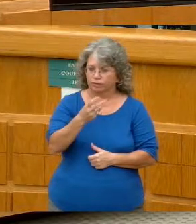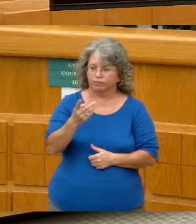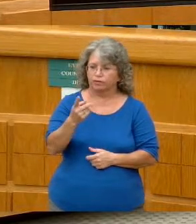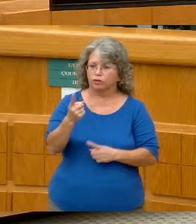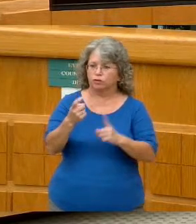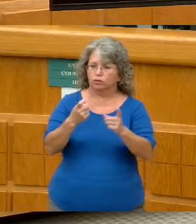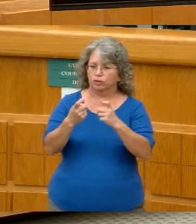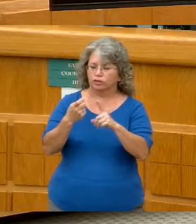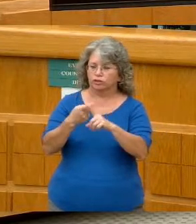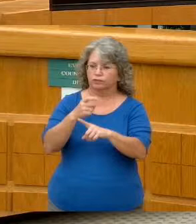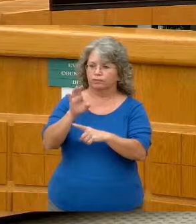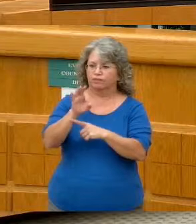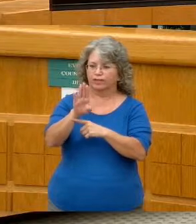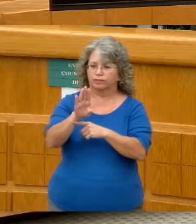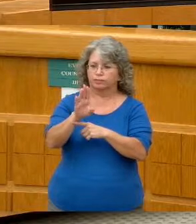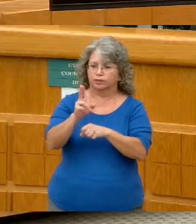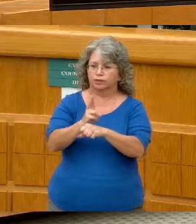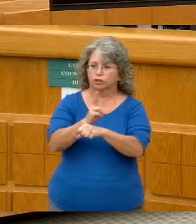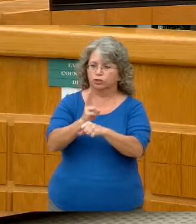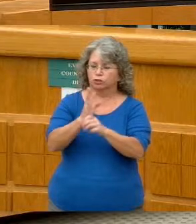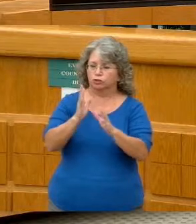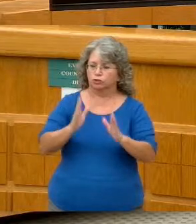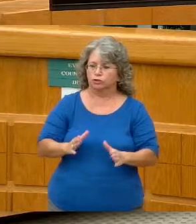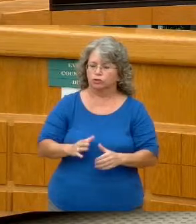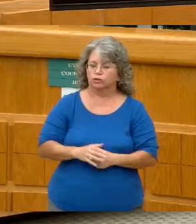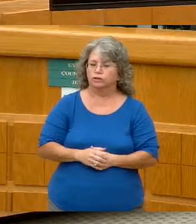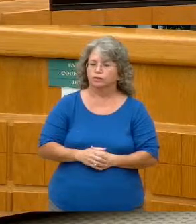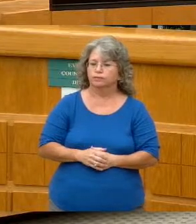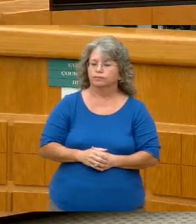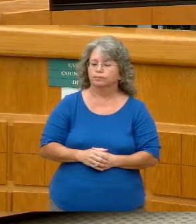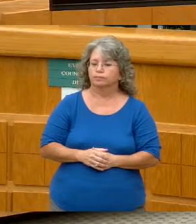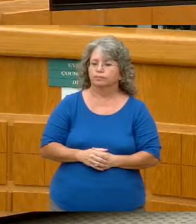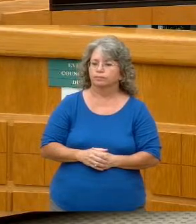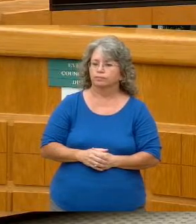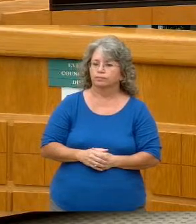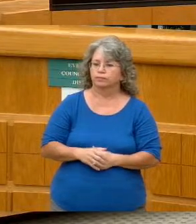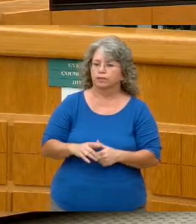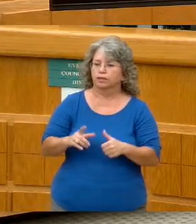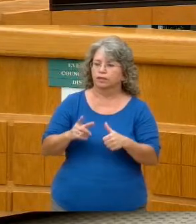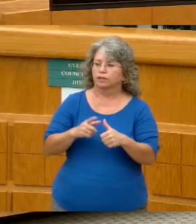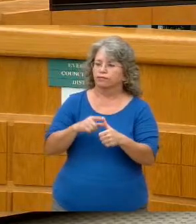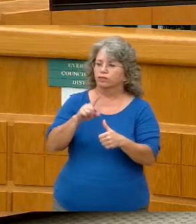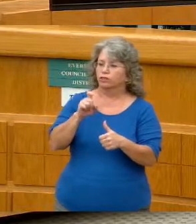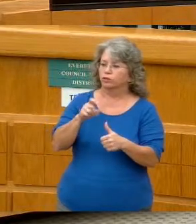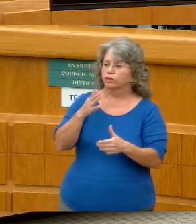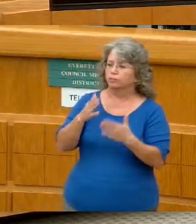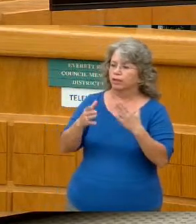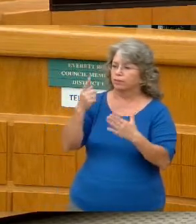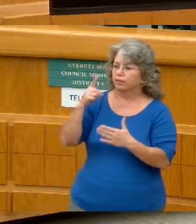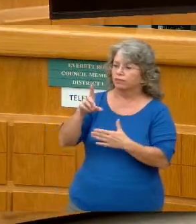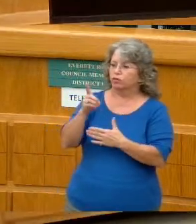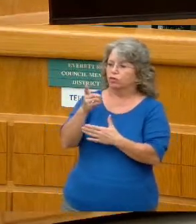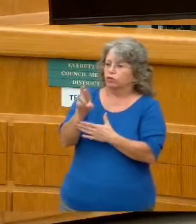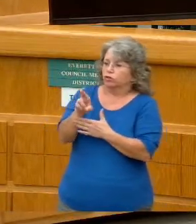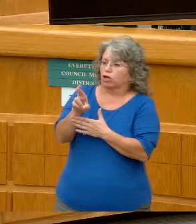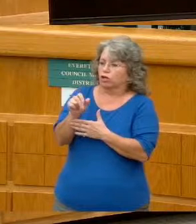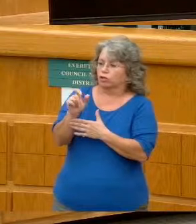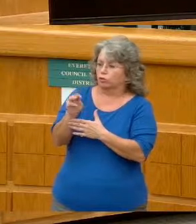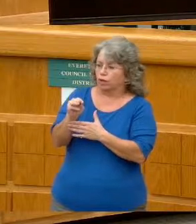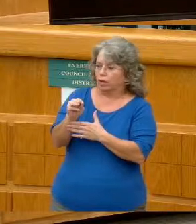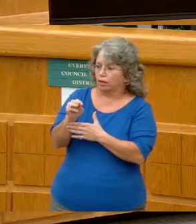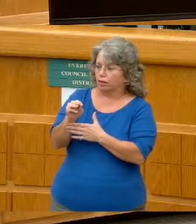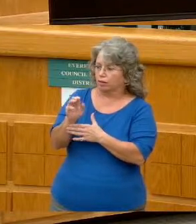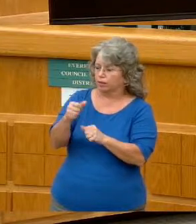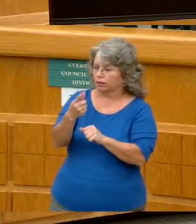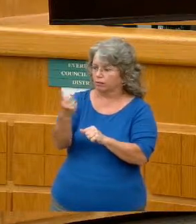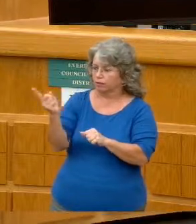Okay, we have a few questions from the Facebook users today. The first question, maybe a question for Dr. Ram if he'd like